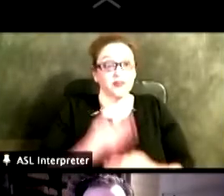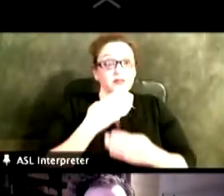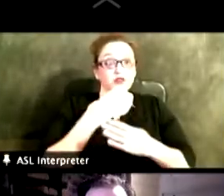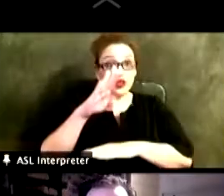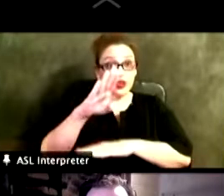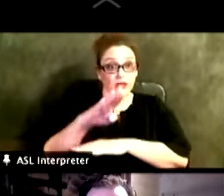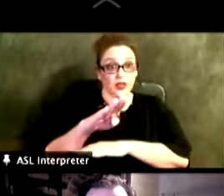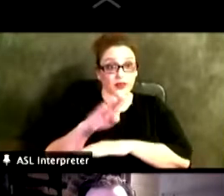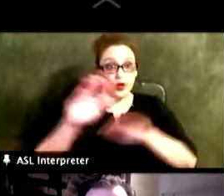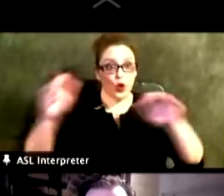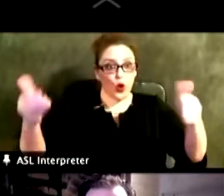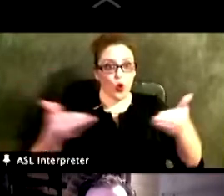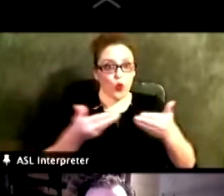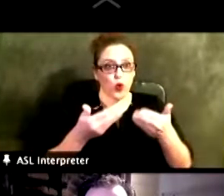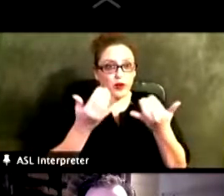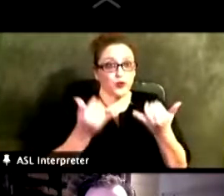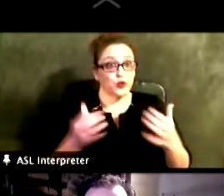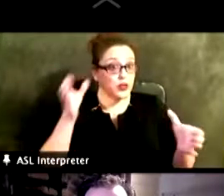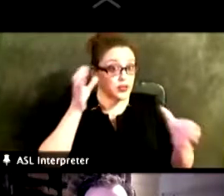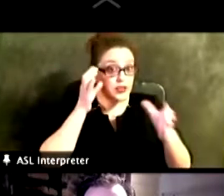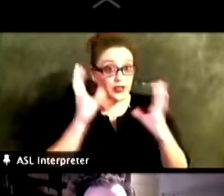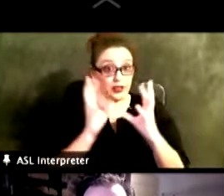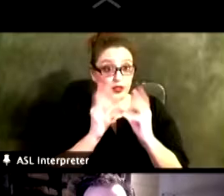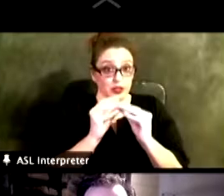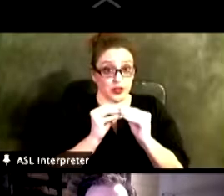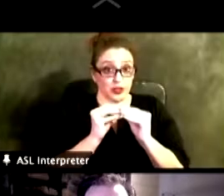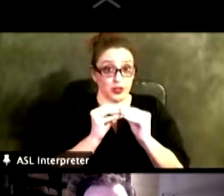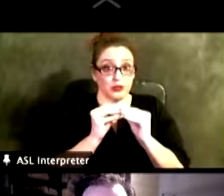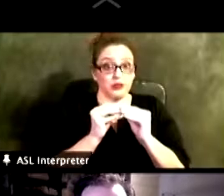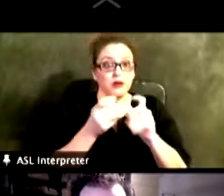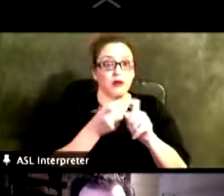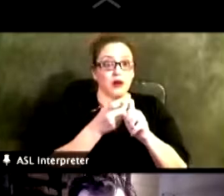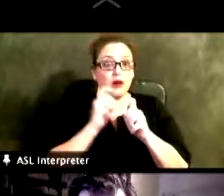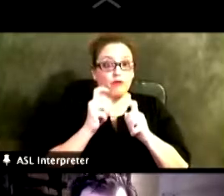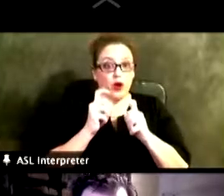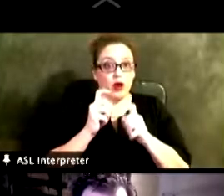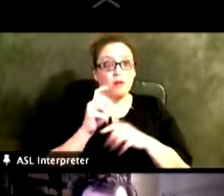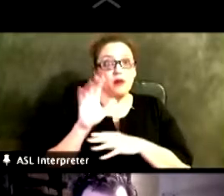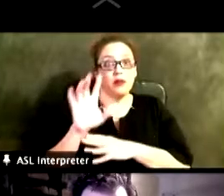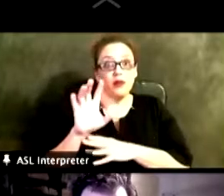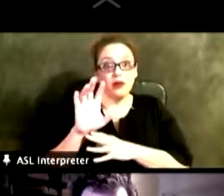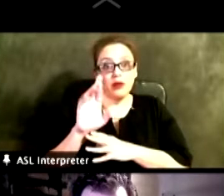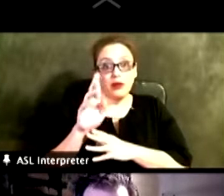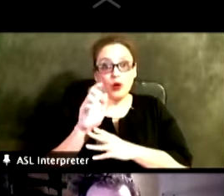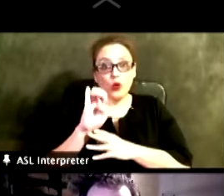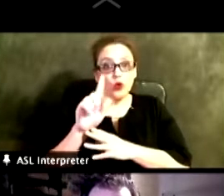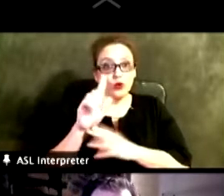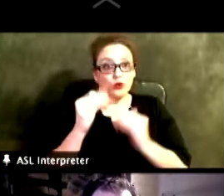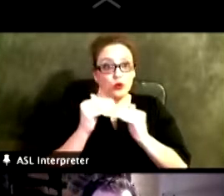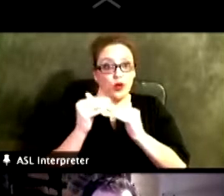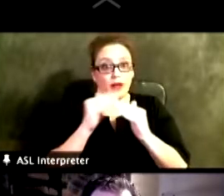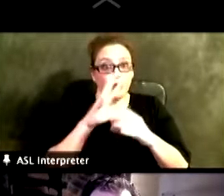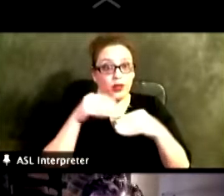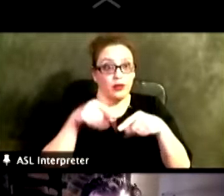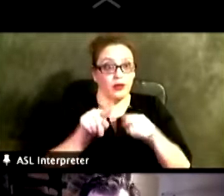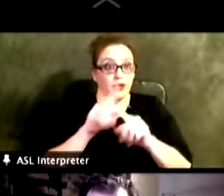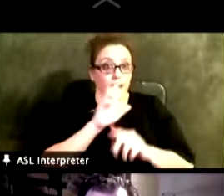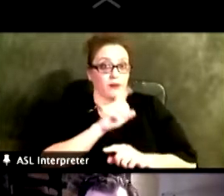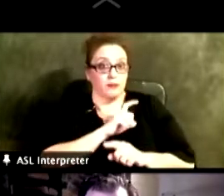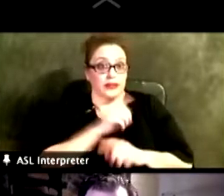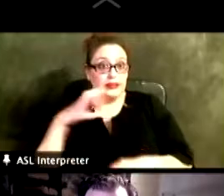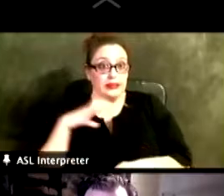to this listening session hosted by the Racial Equity in Policing Commission of Salt Lake City. I'm Larry Schooler. We